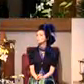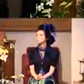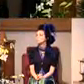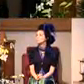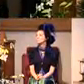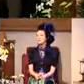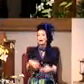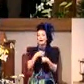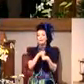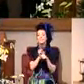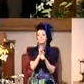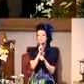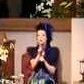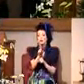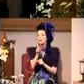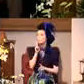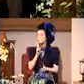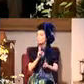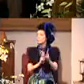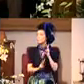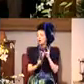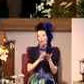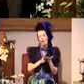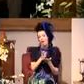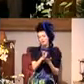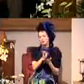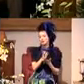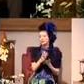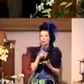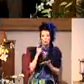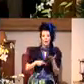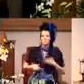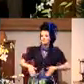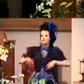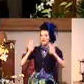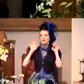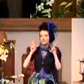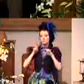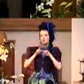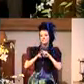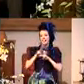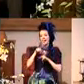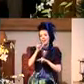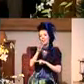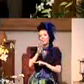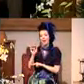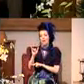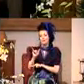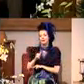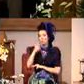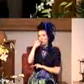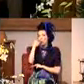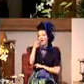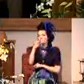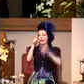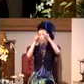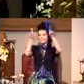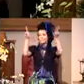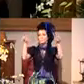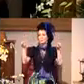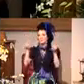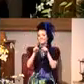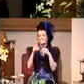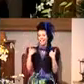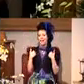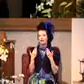I want to make sure that those who, honestly, what a sacrifice to sit in the lobby and watch this on a big screen. Just to